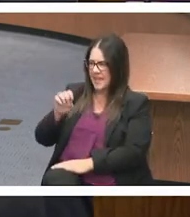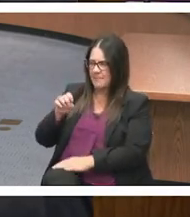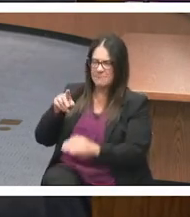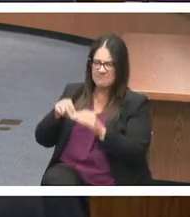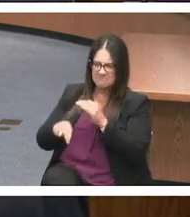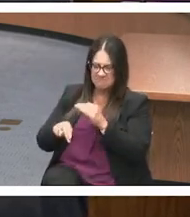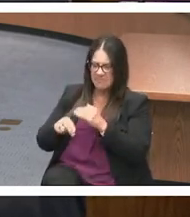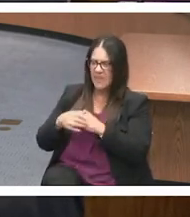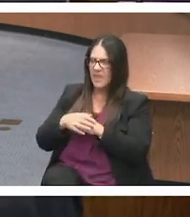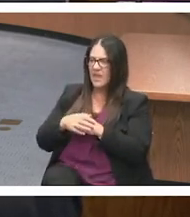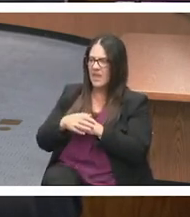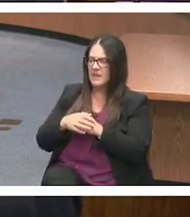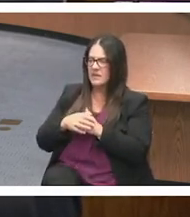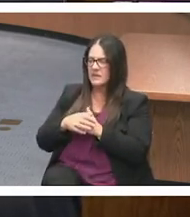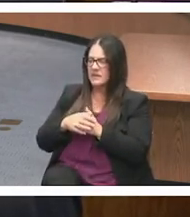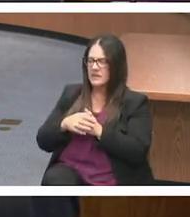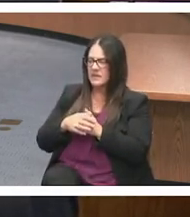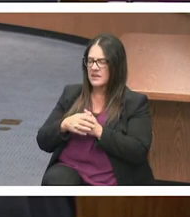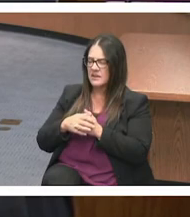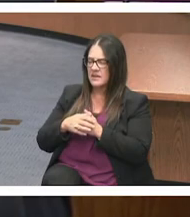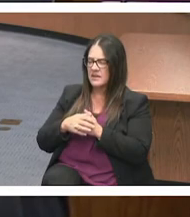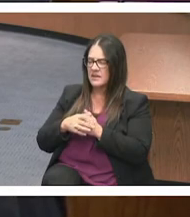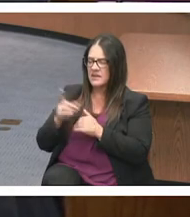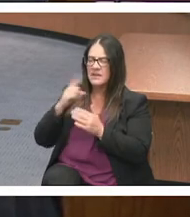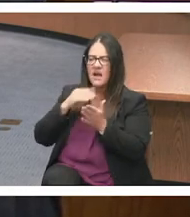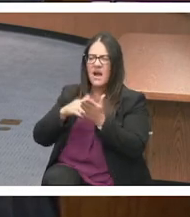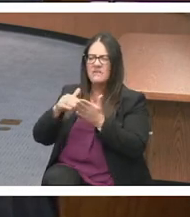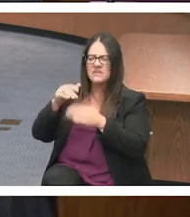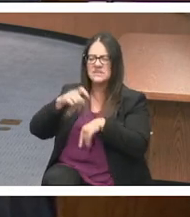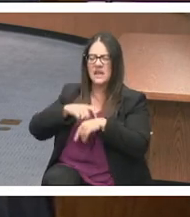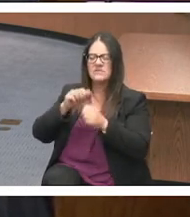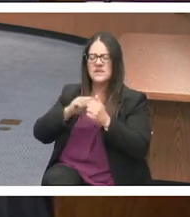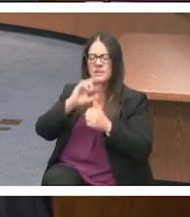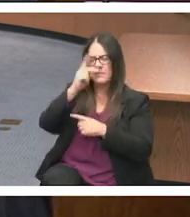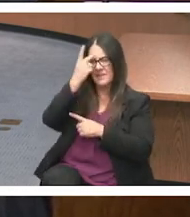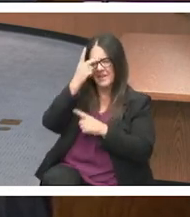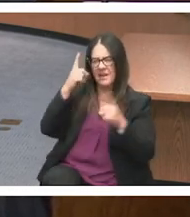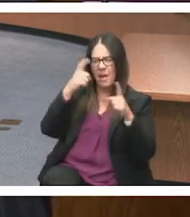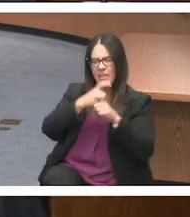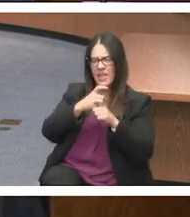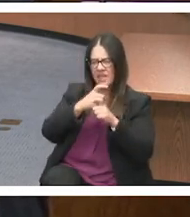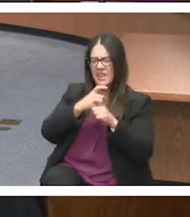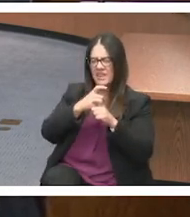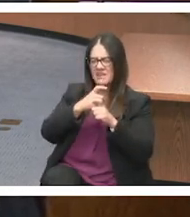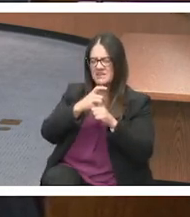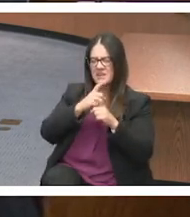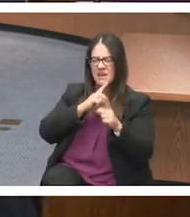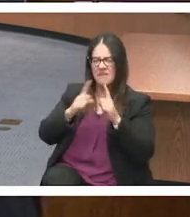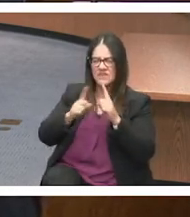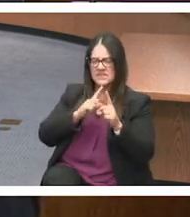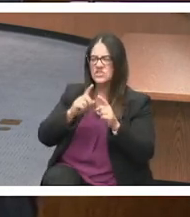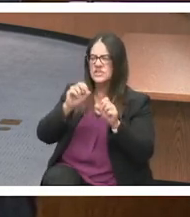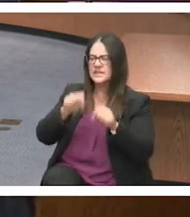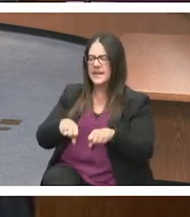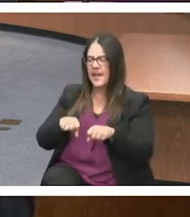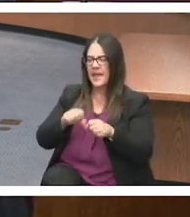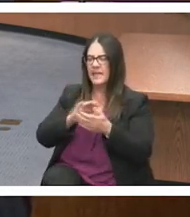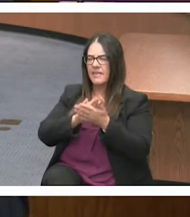know, like oftentimes in these politically complicated and conflict-ridden conversations, things can get